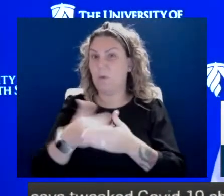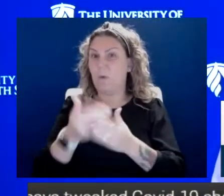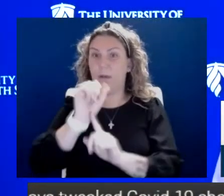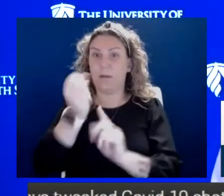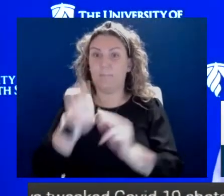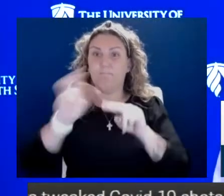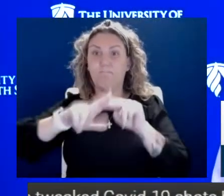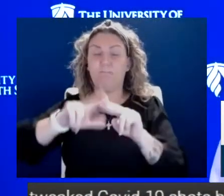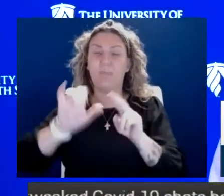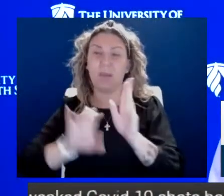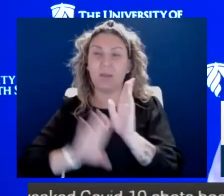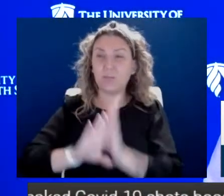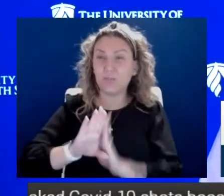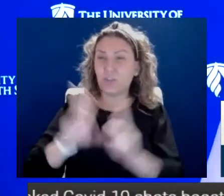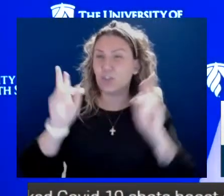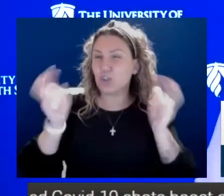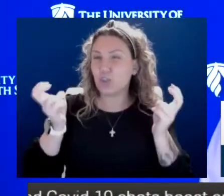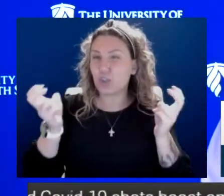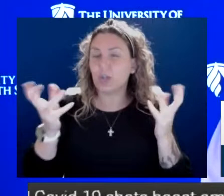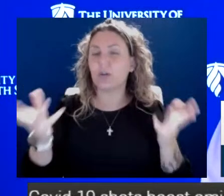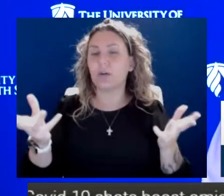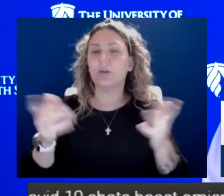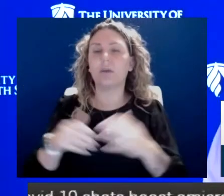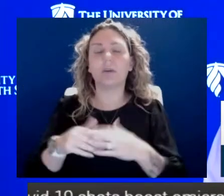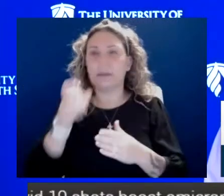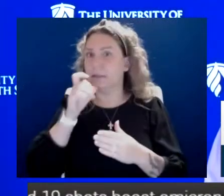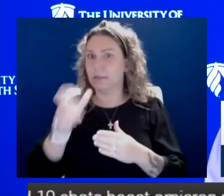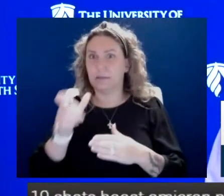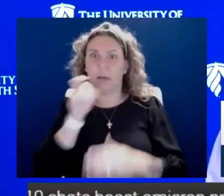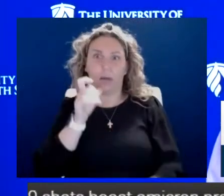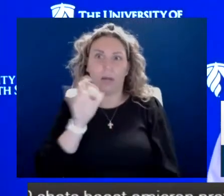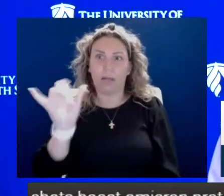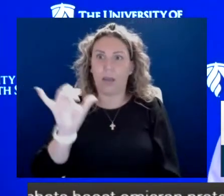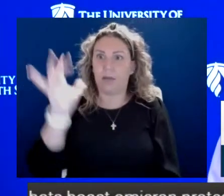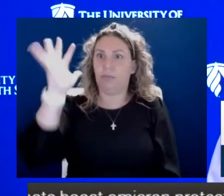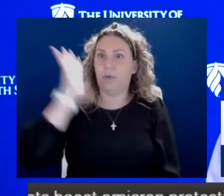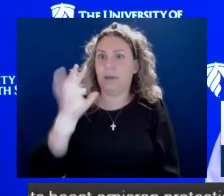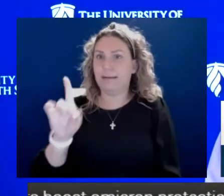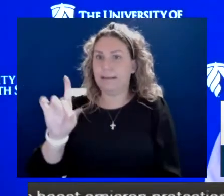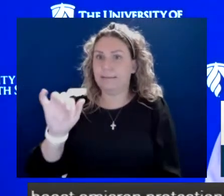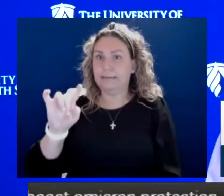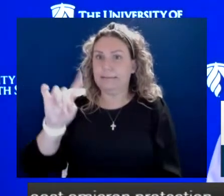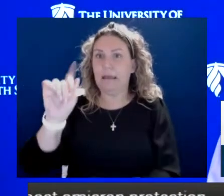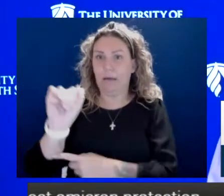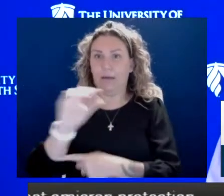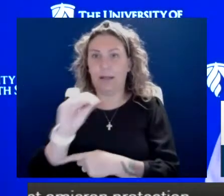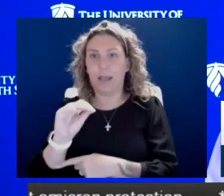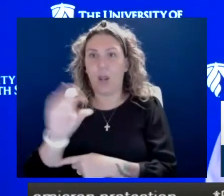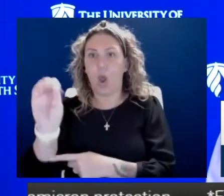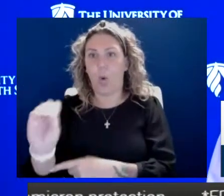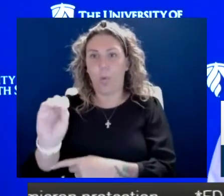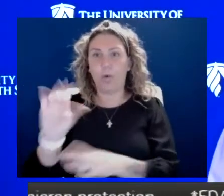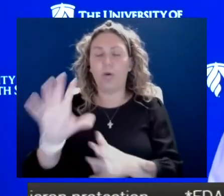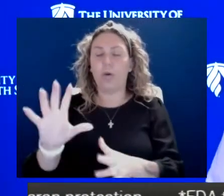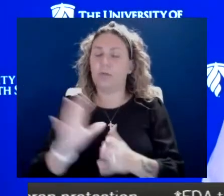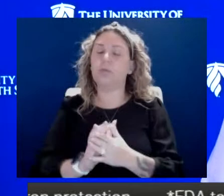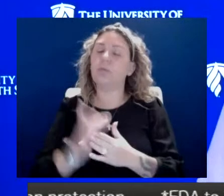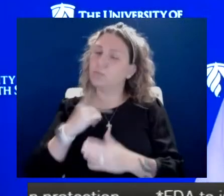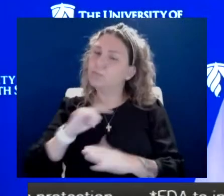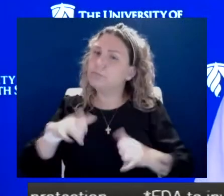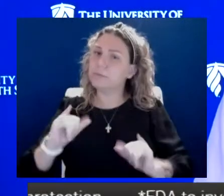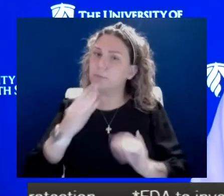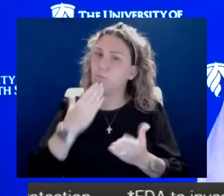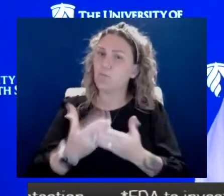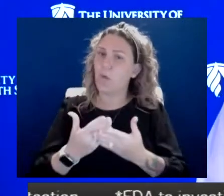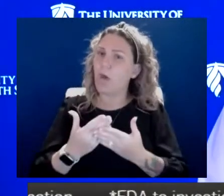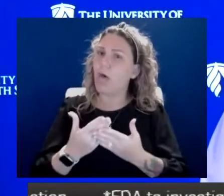surge currently is not anywhere near the Delta Omicron. So I think we're still doing very well as far as active infections go.